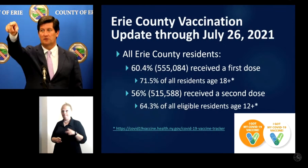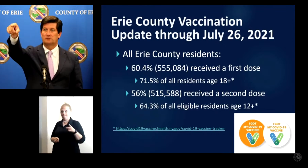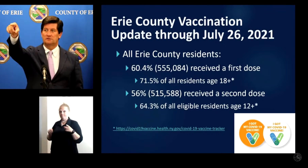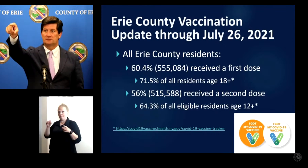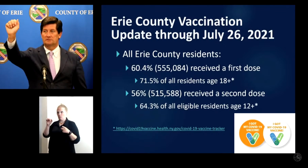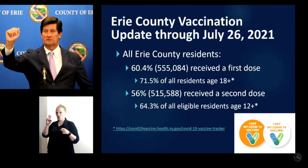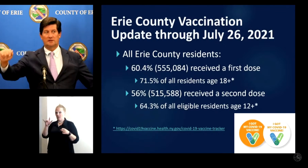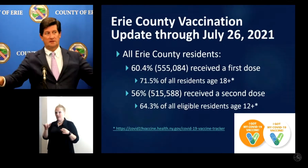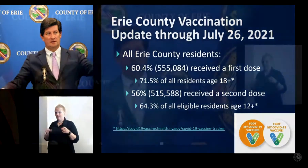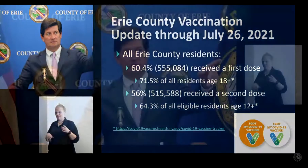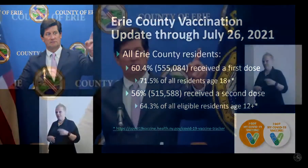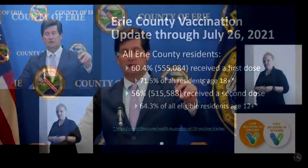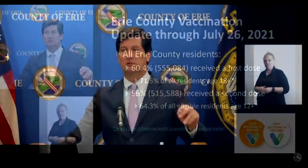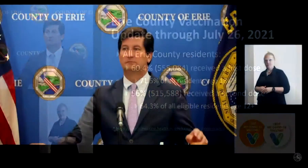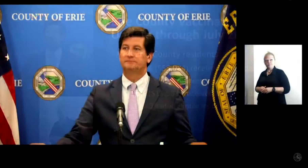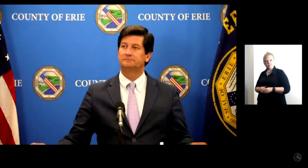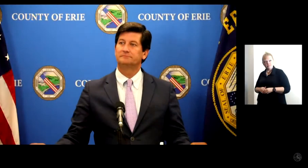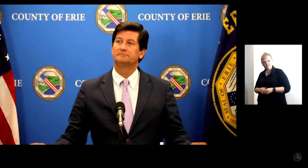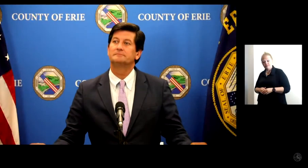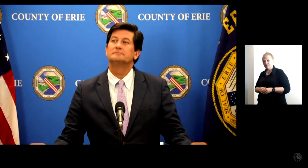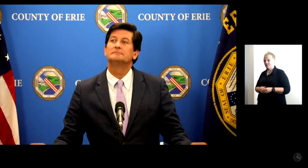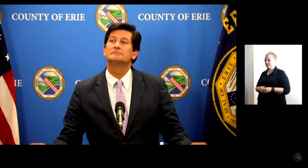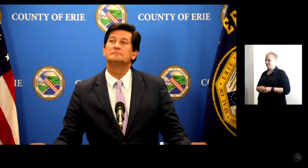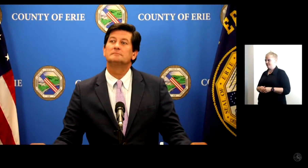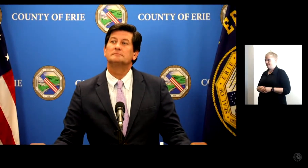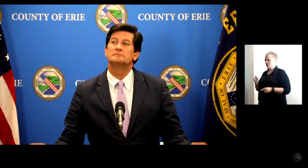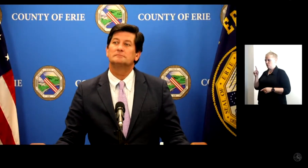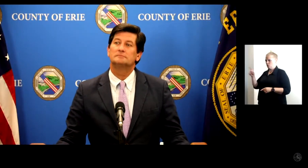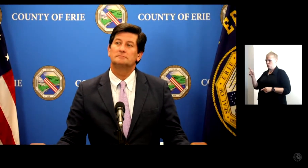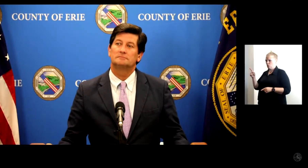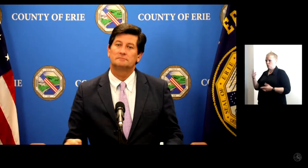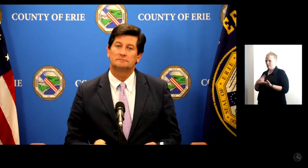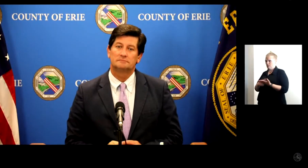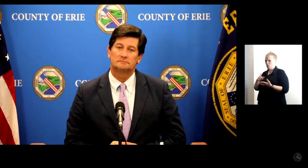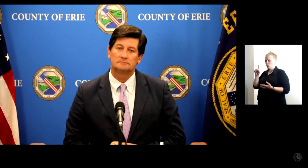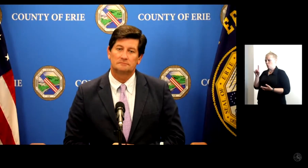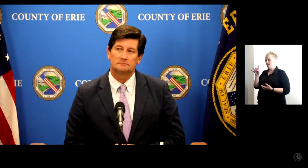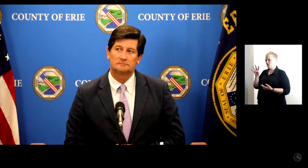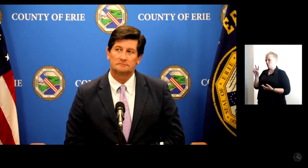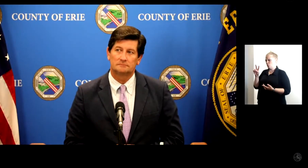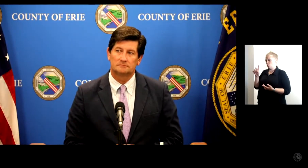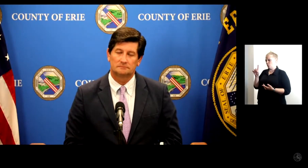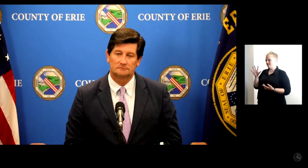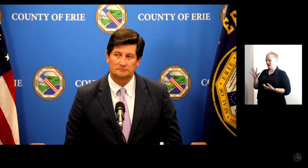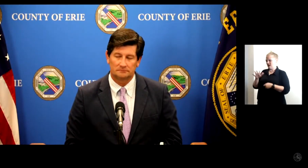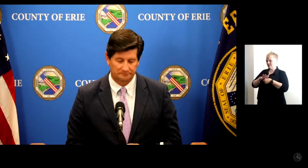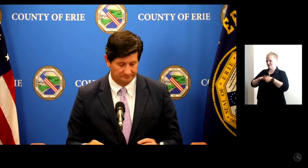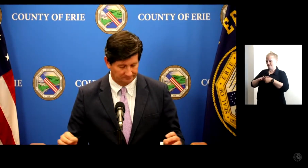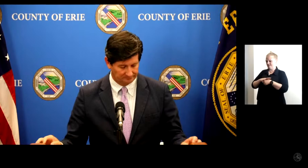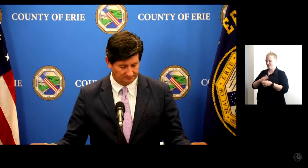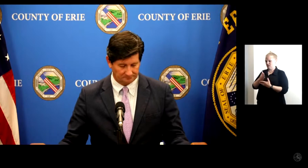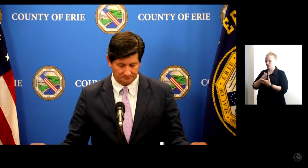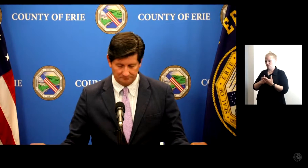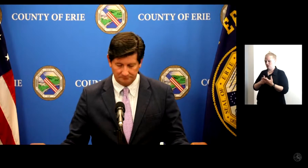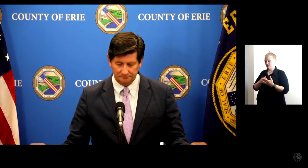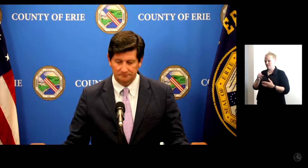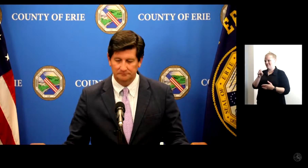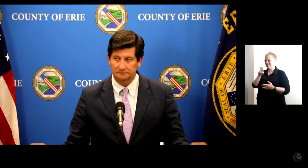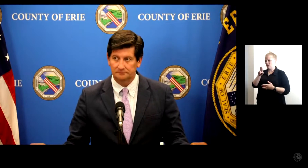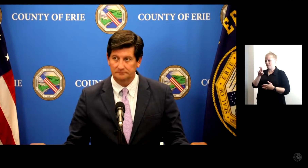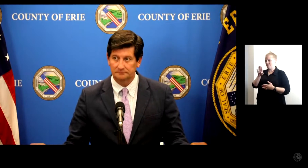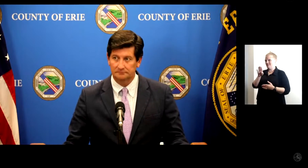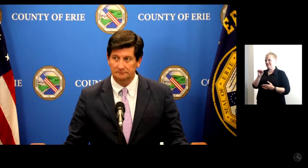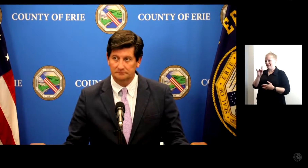I think Marley was, and then Michael. So you brought up the 14215 zip code as part of the substantial community